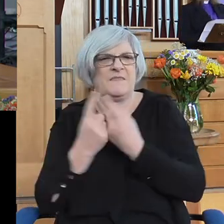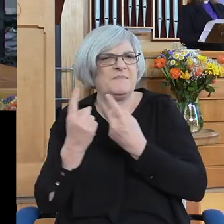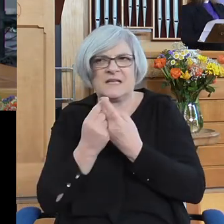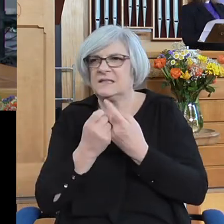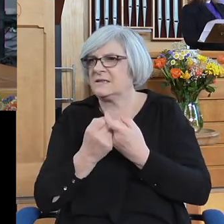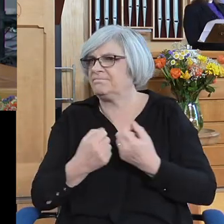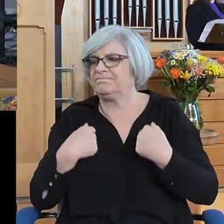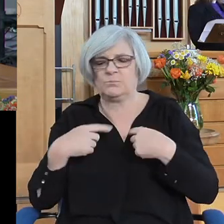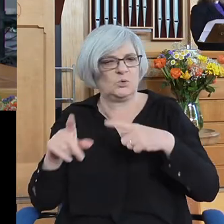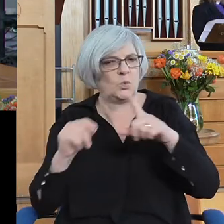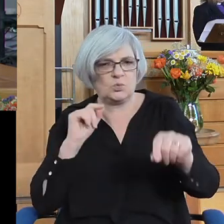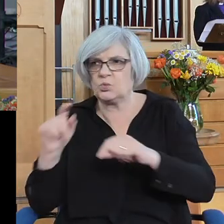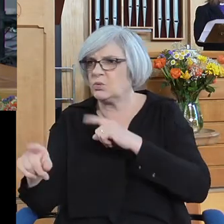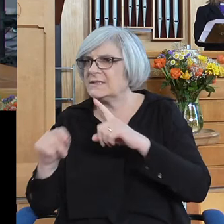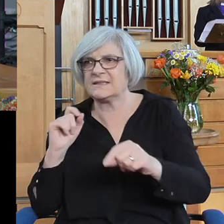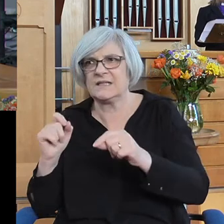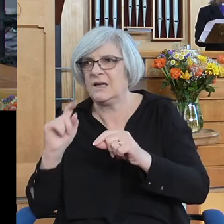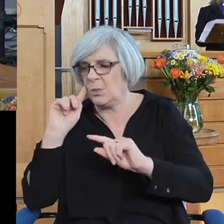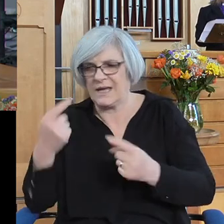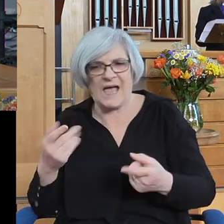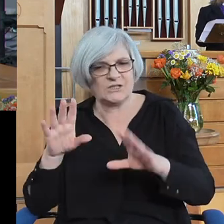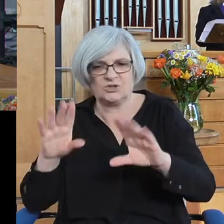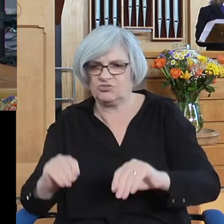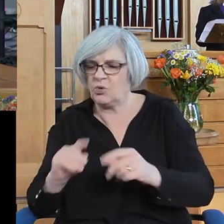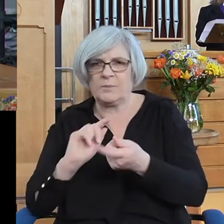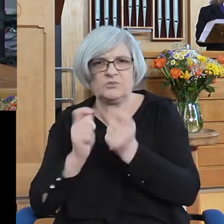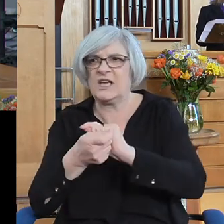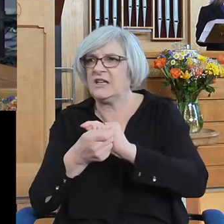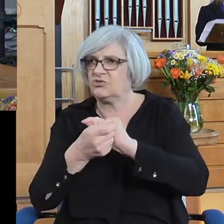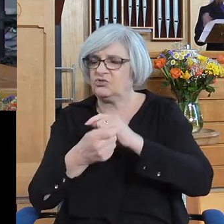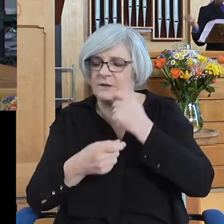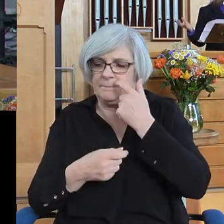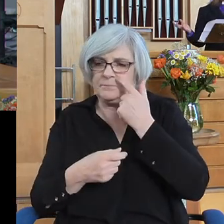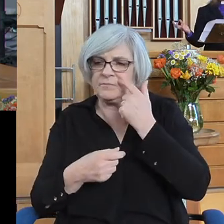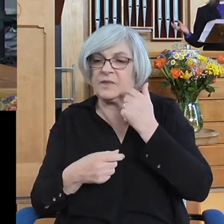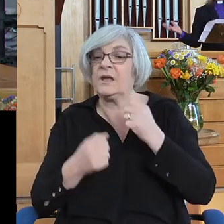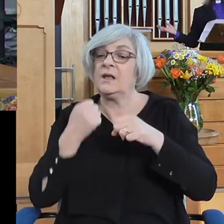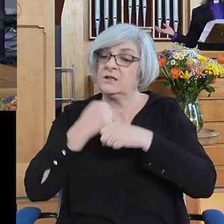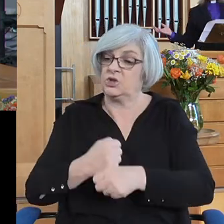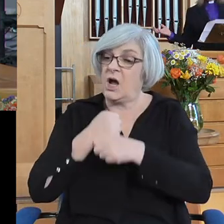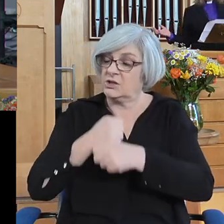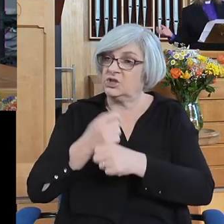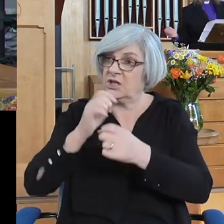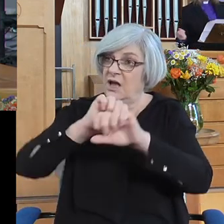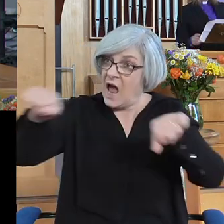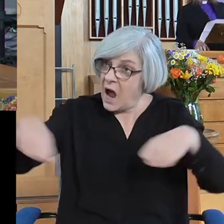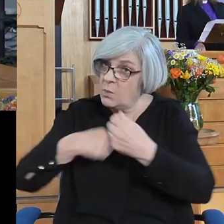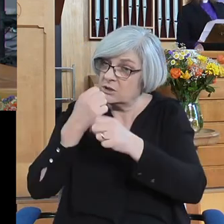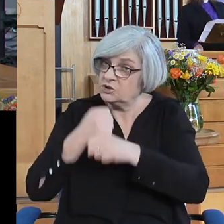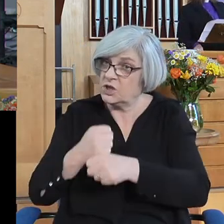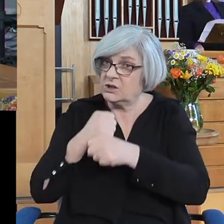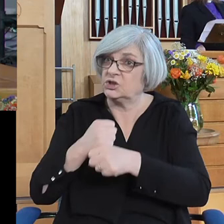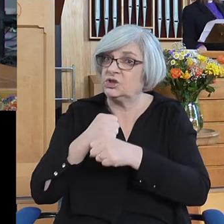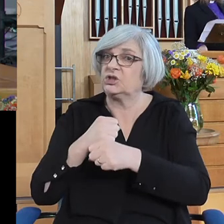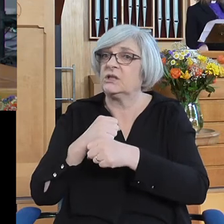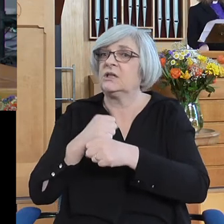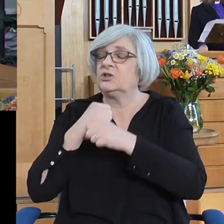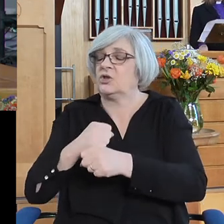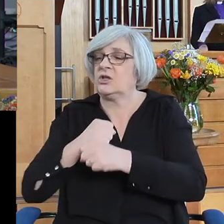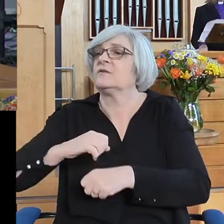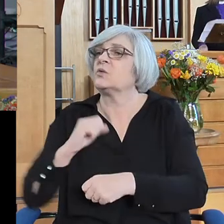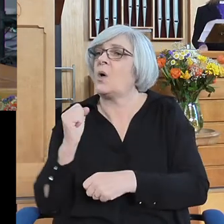not choose and that we are not able to stop. The church, our church, the Church of